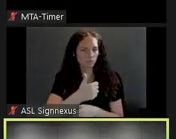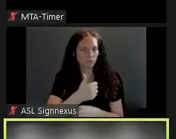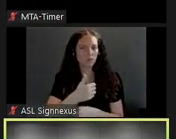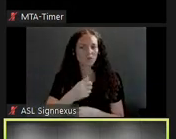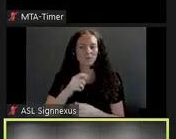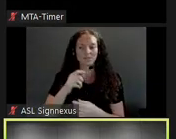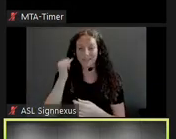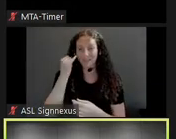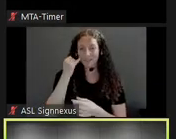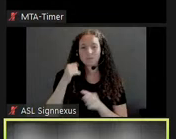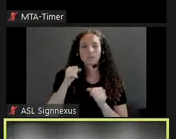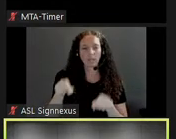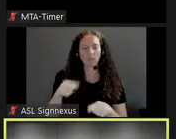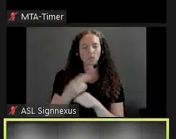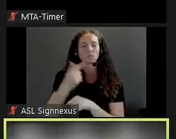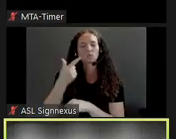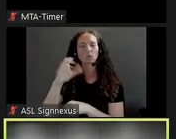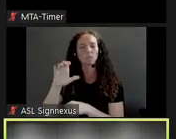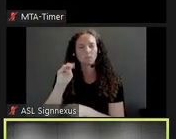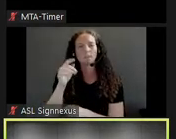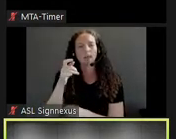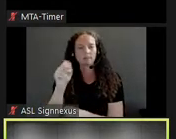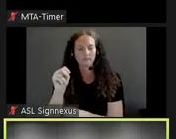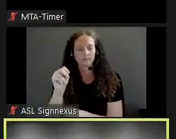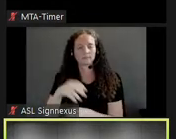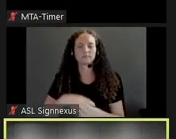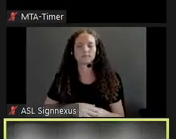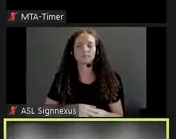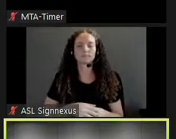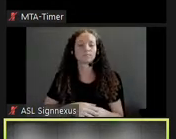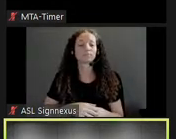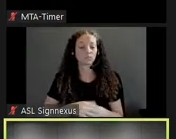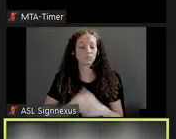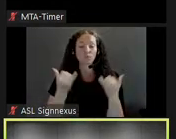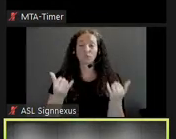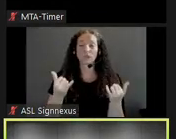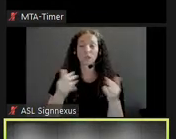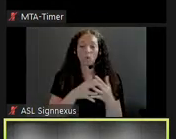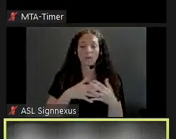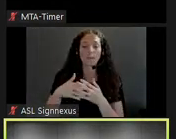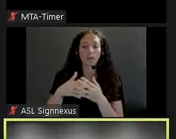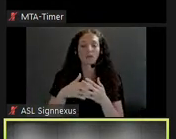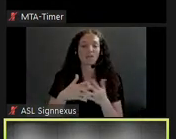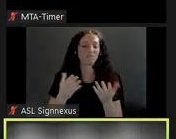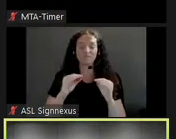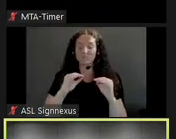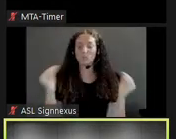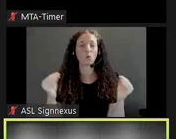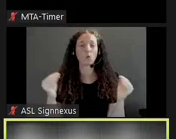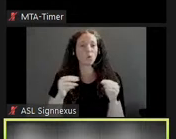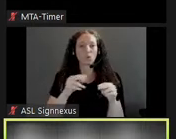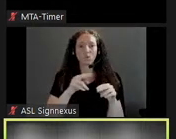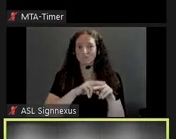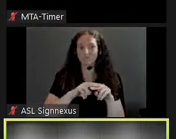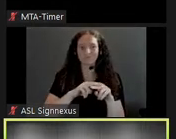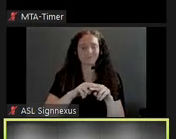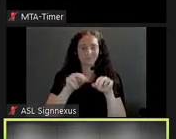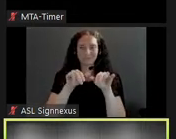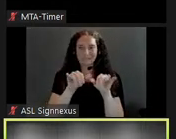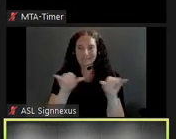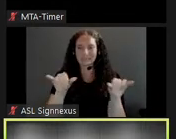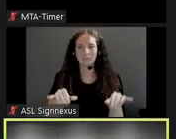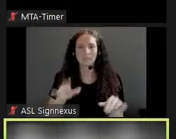is no railroad or public transportation system in America that is getting bigger service increases than the Long Island Railroad will be getting in a few short